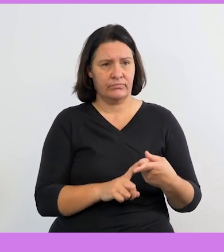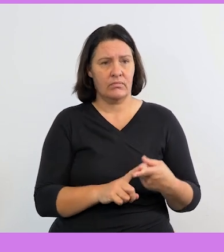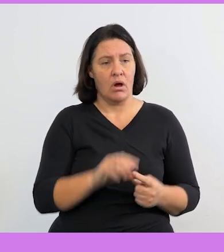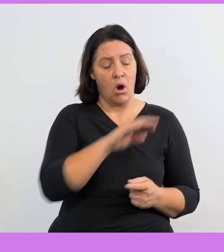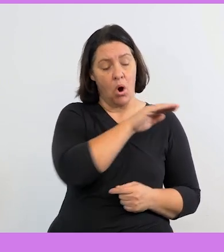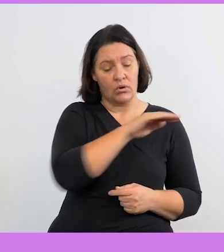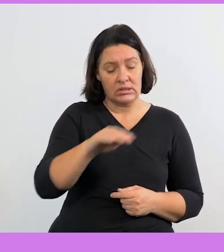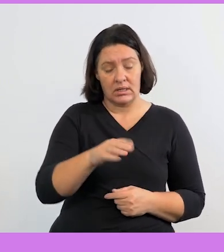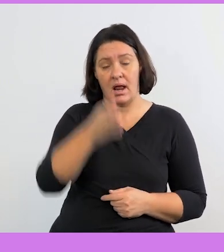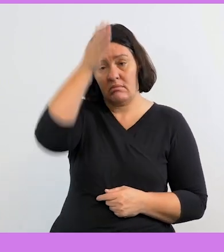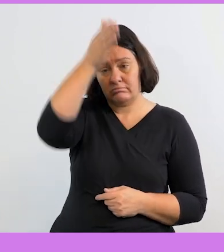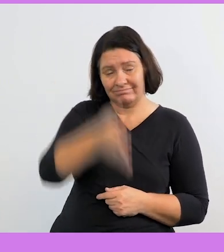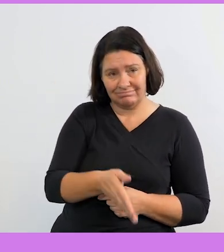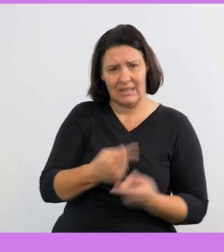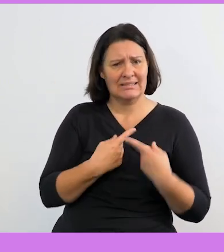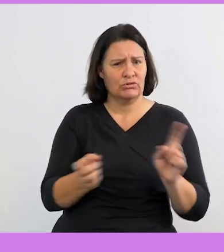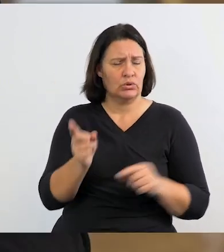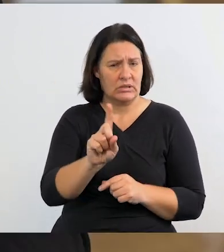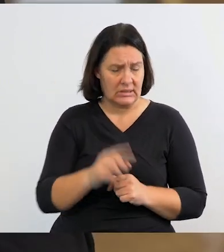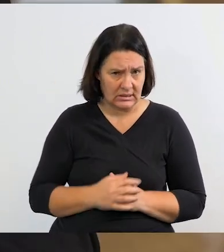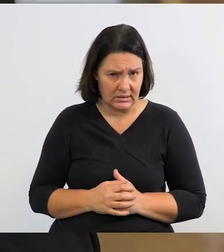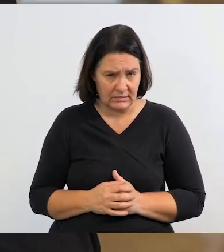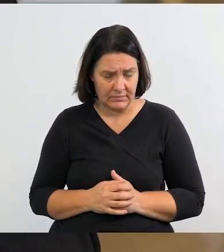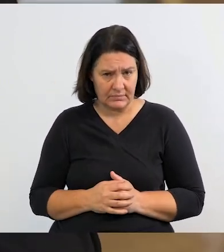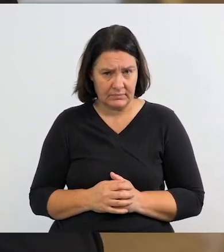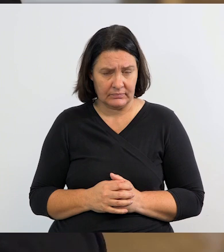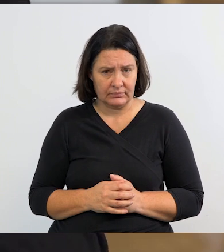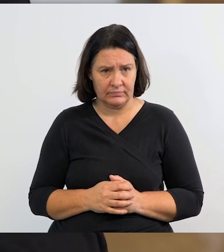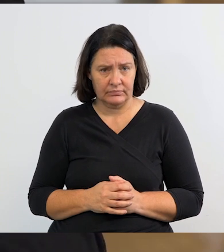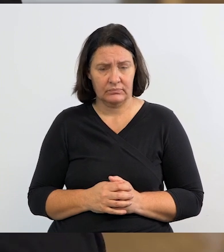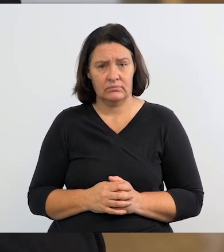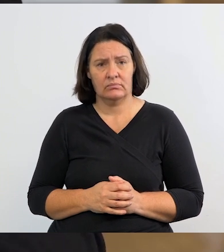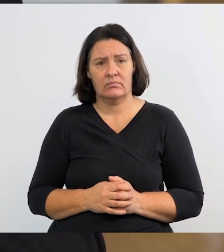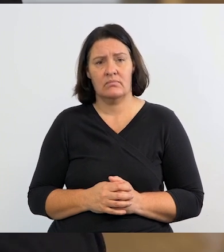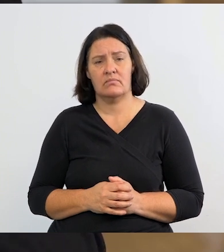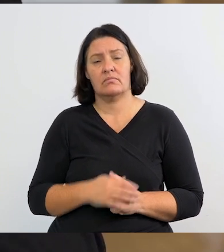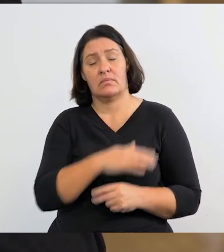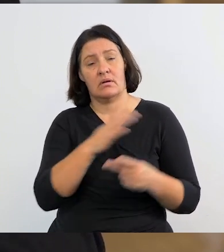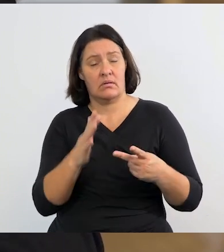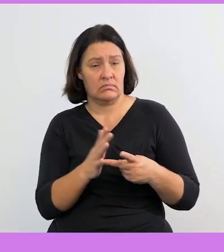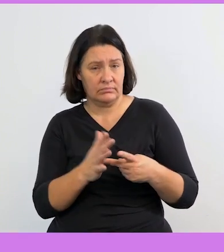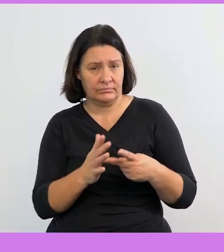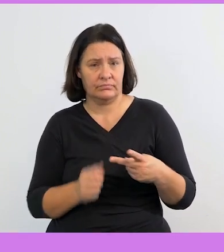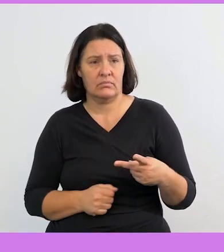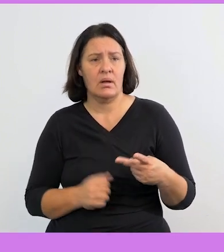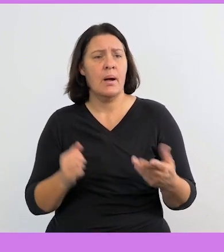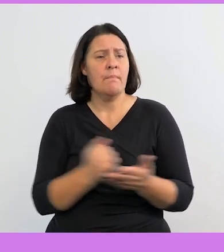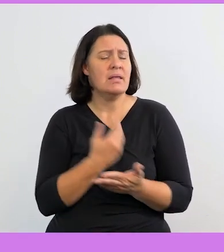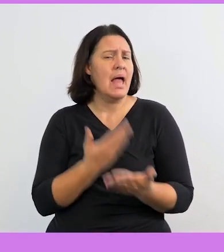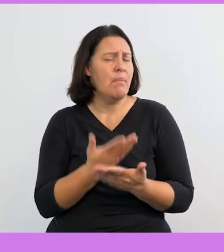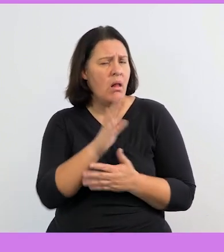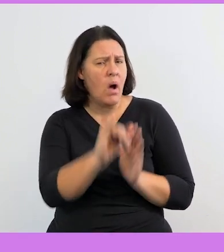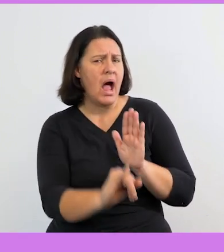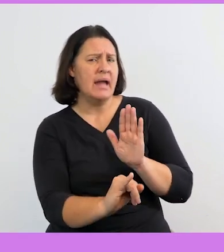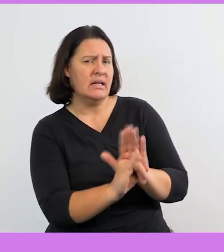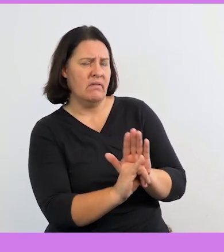between horizontal axis and the vertical axis. And I'll say more on this as we continue with the lesson. You should also be